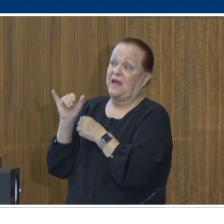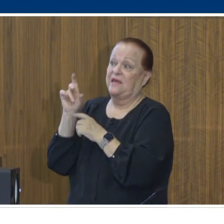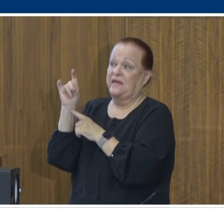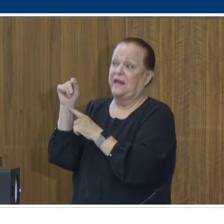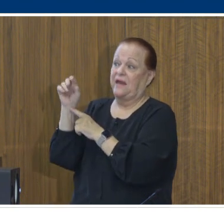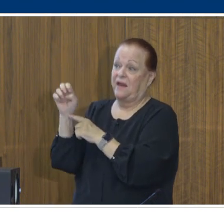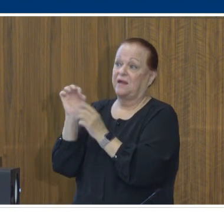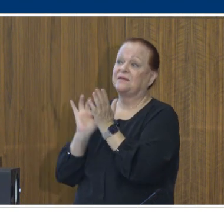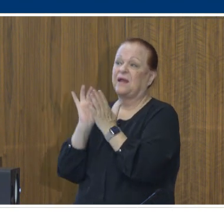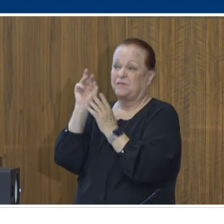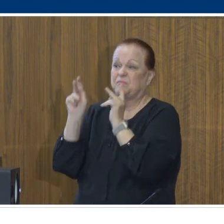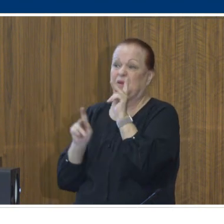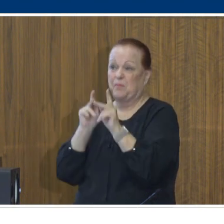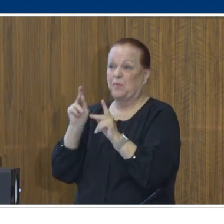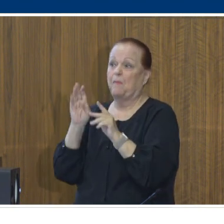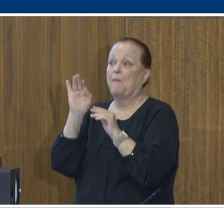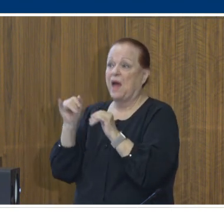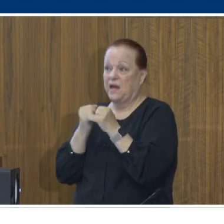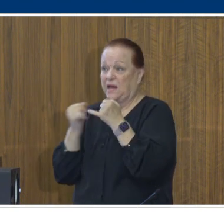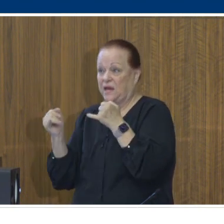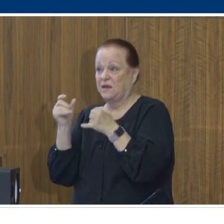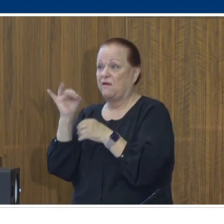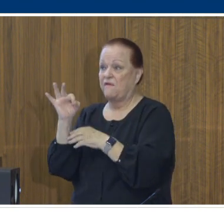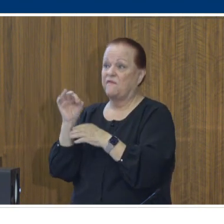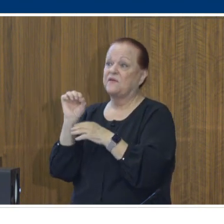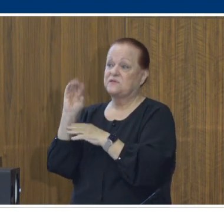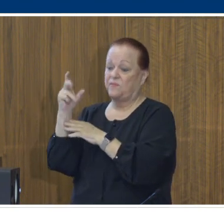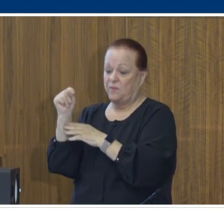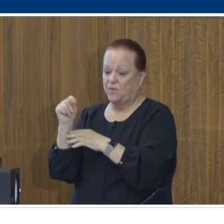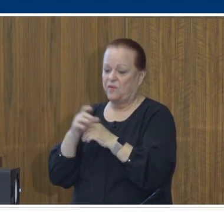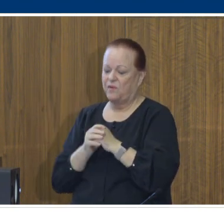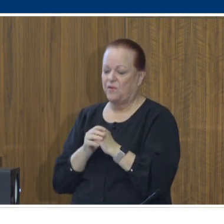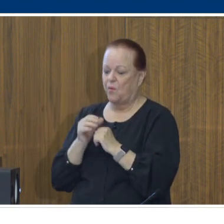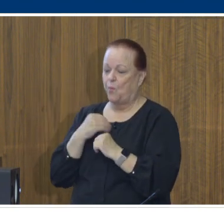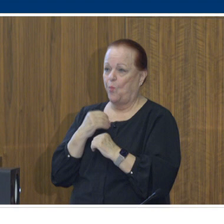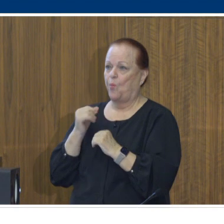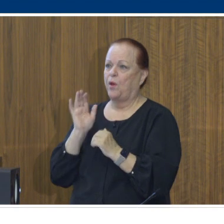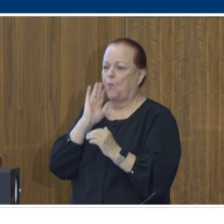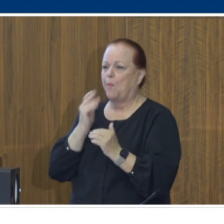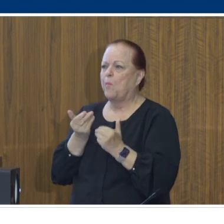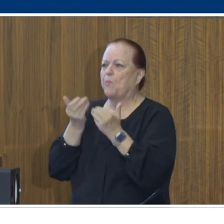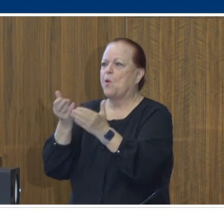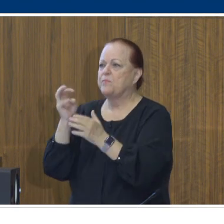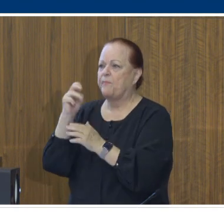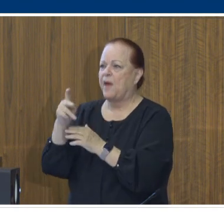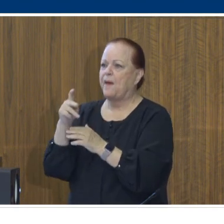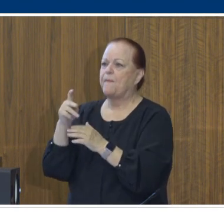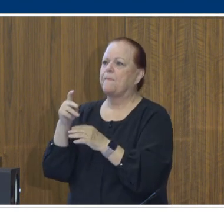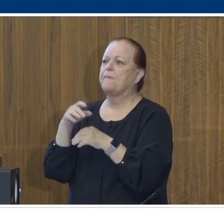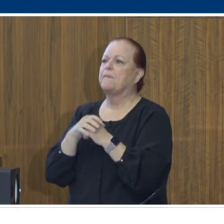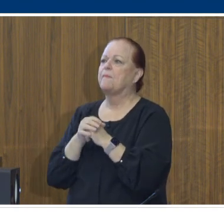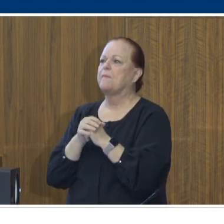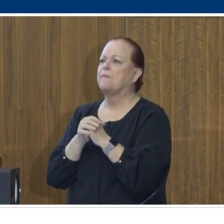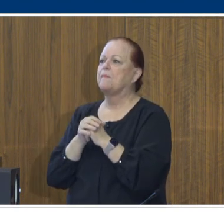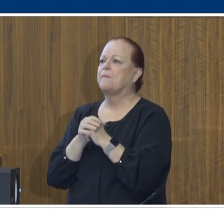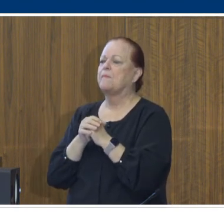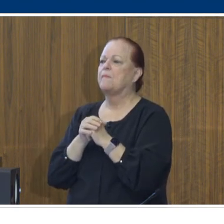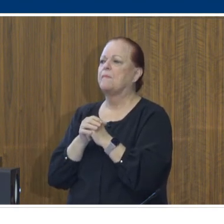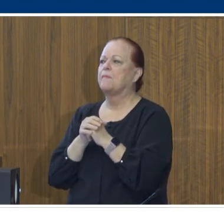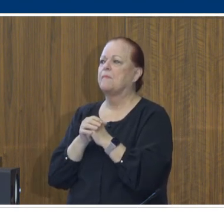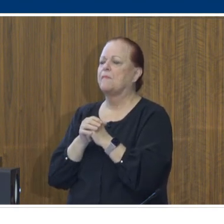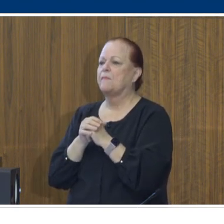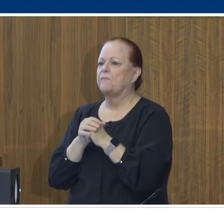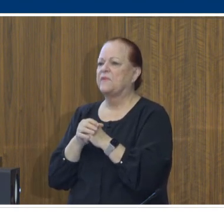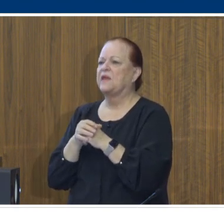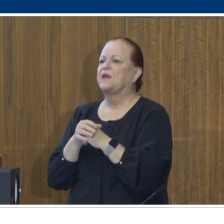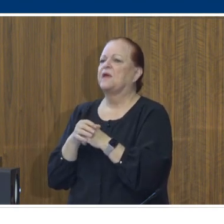follows. We estimate a public submission period of proposed maps based on receipt of data from the